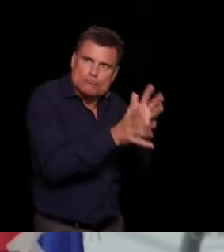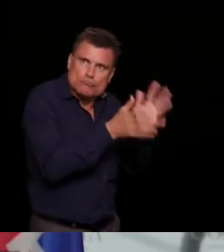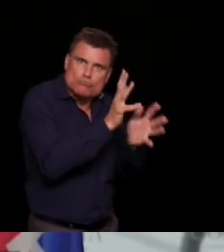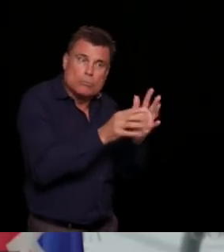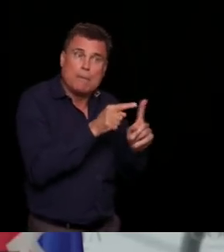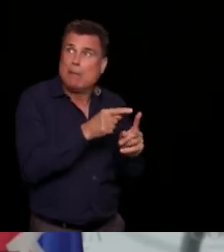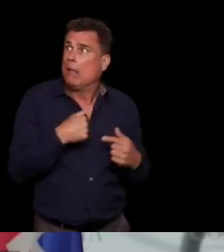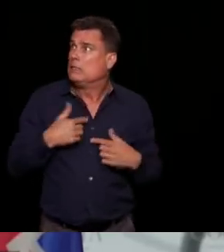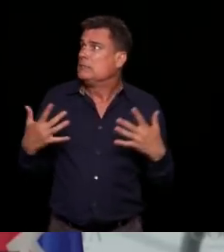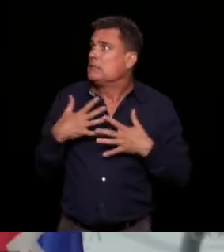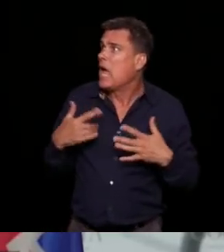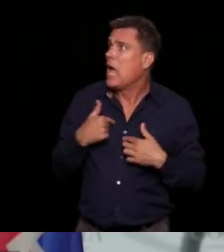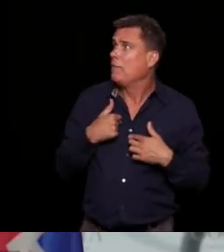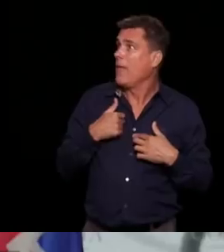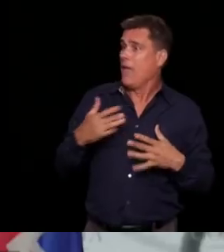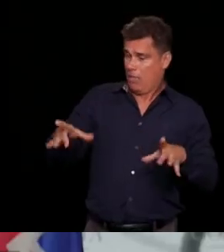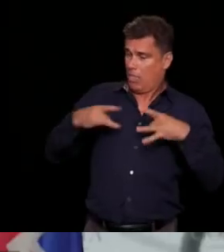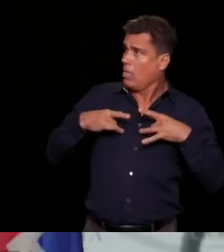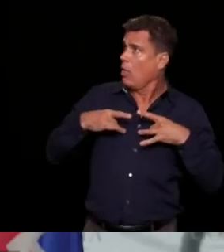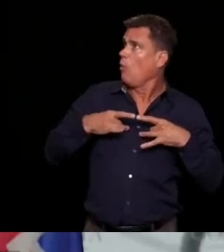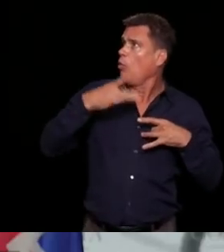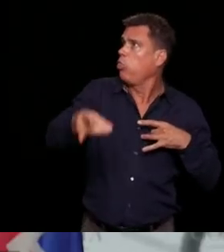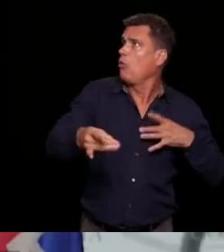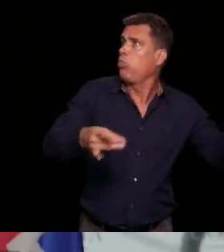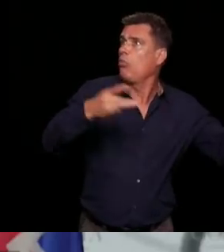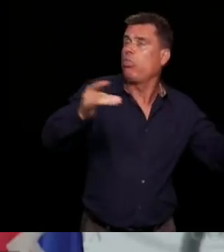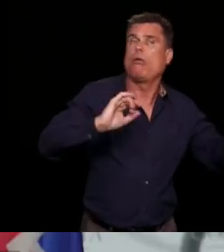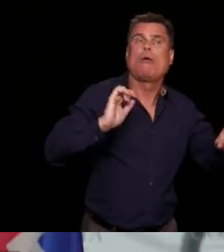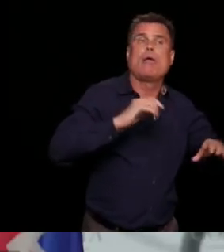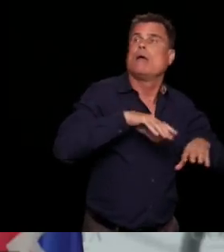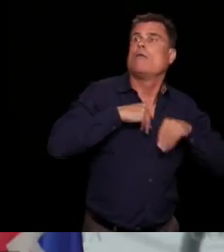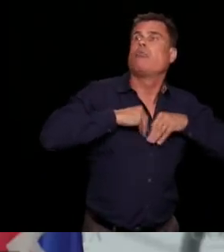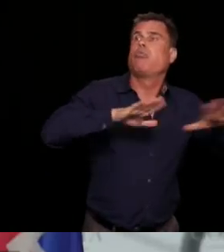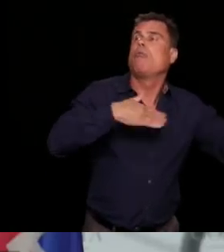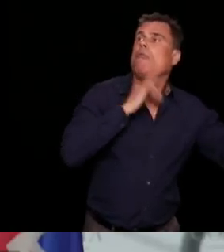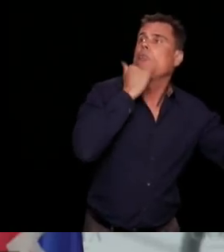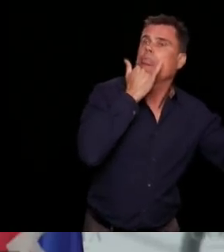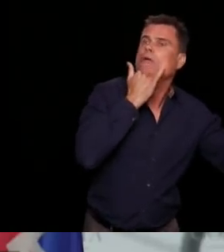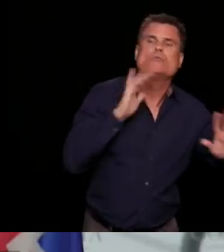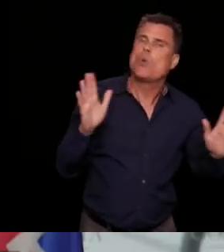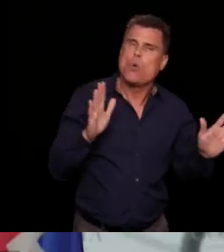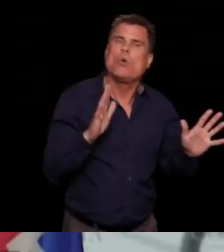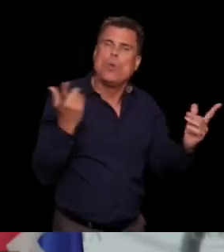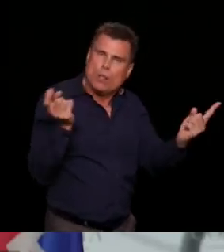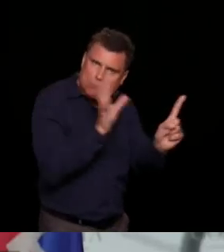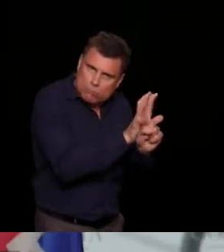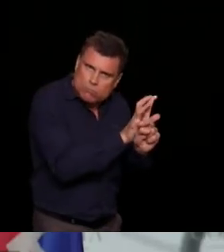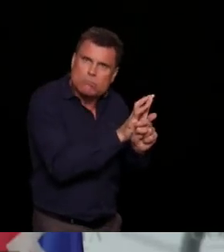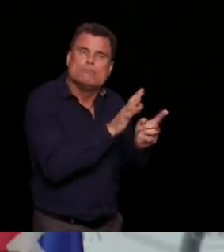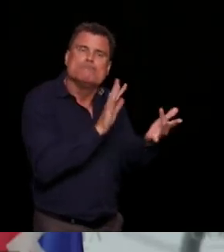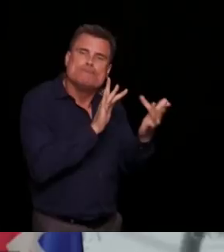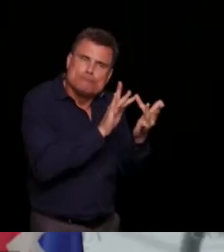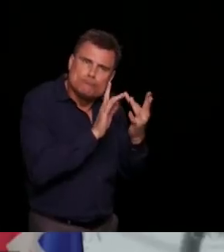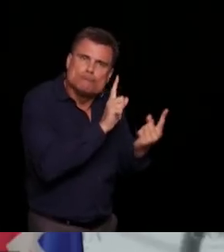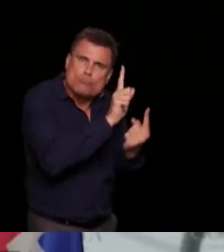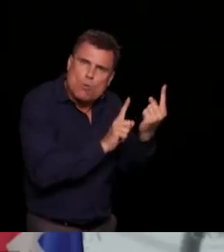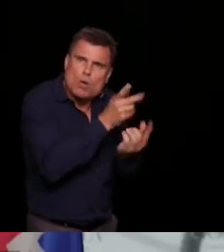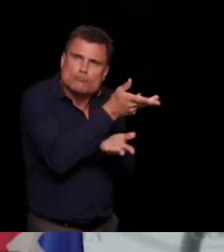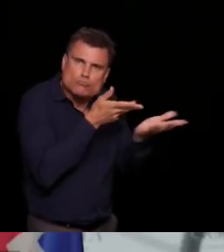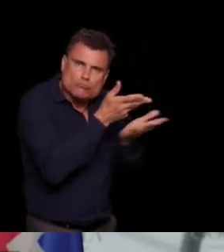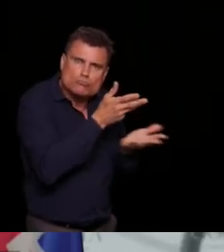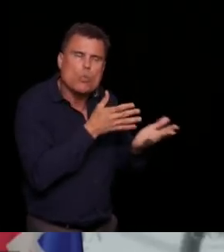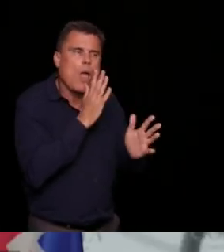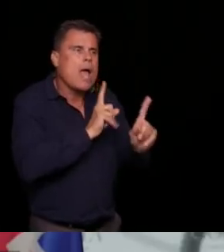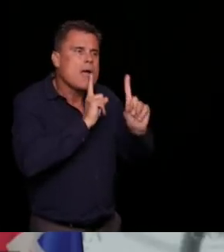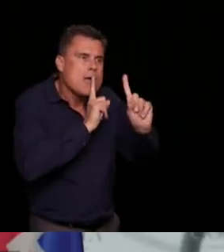that they've been exposed to COVID-19 and have really important questions, get those questions answered. Thank you. The next question